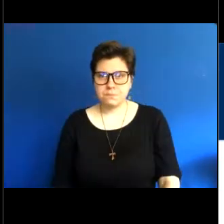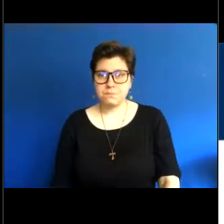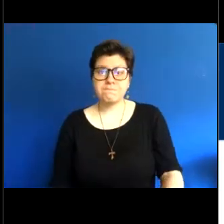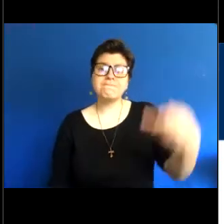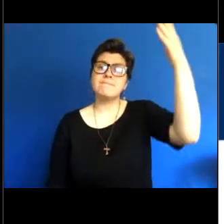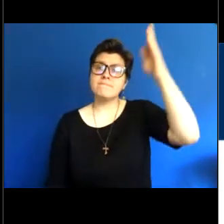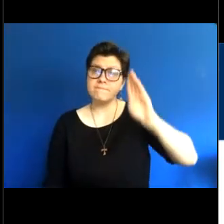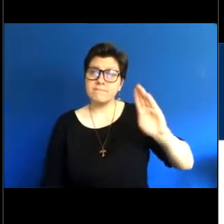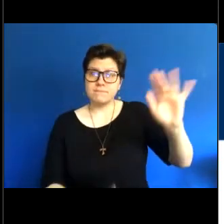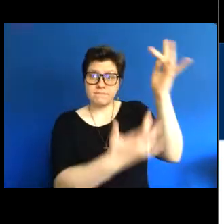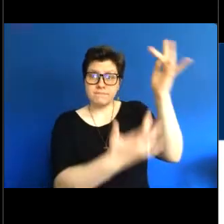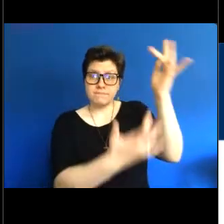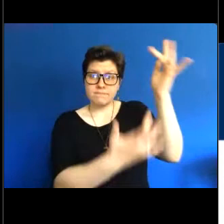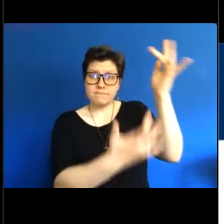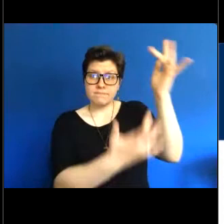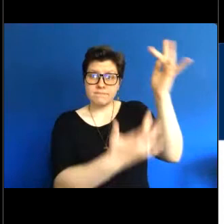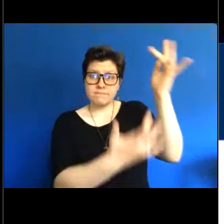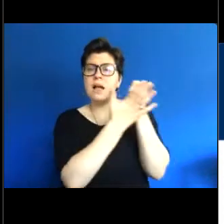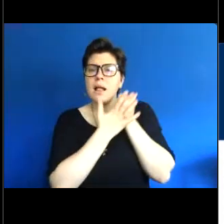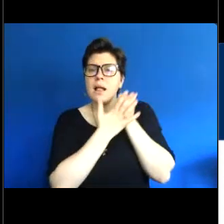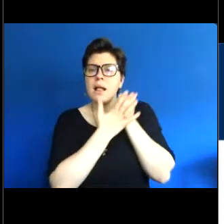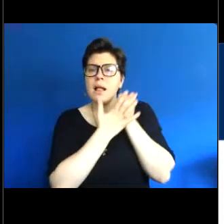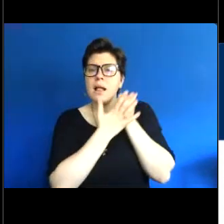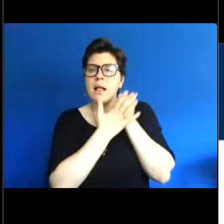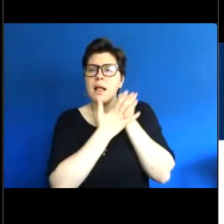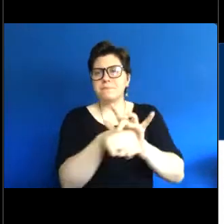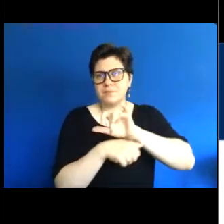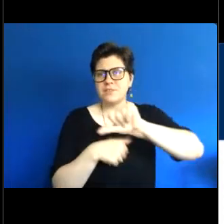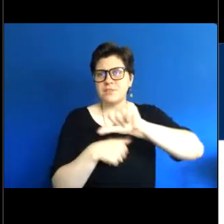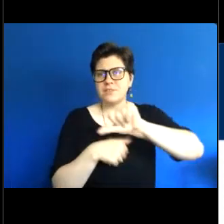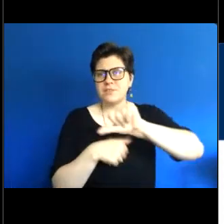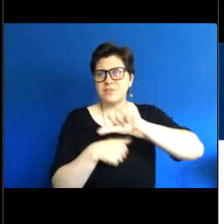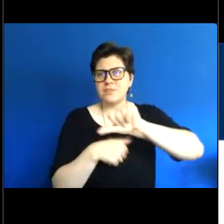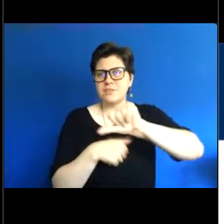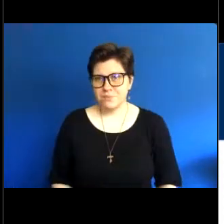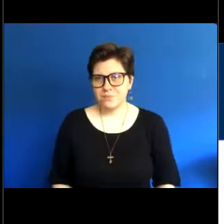God, in your mercy, help us touch each other.